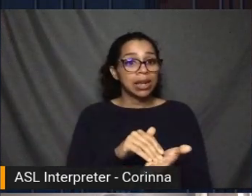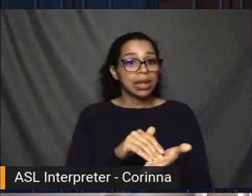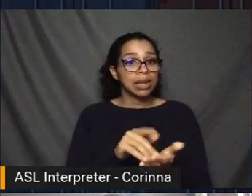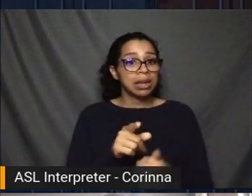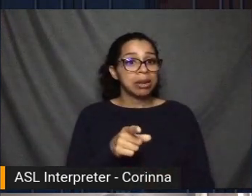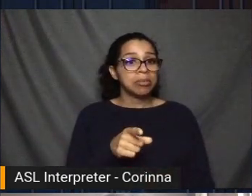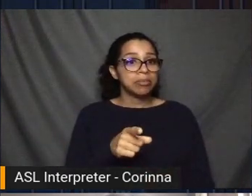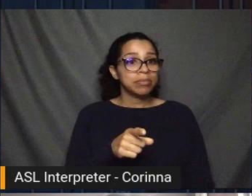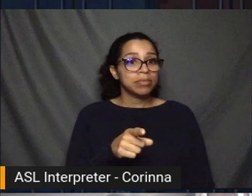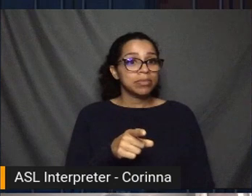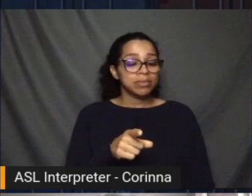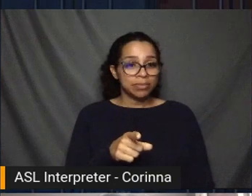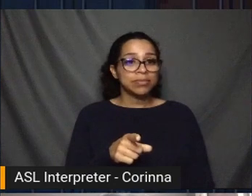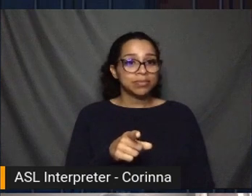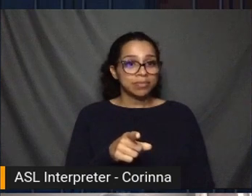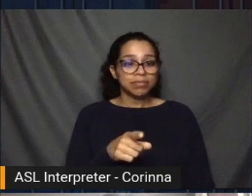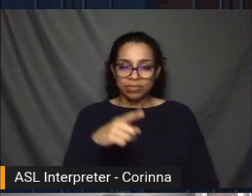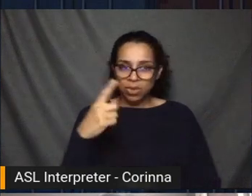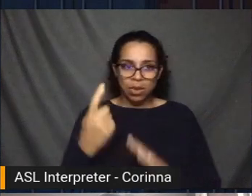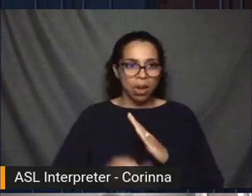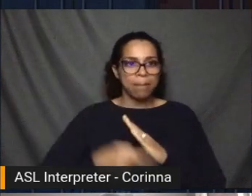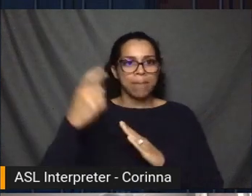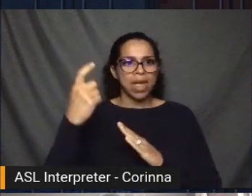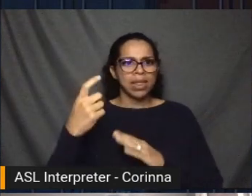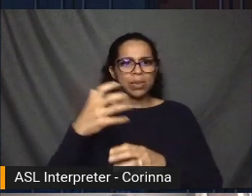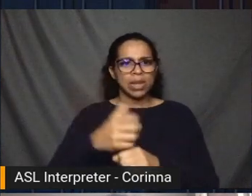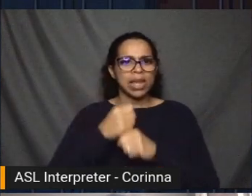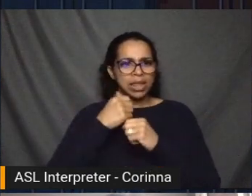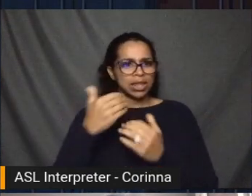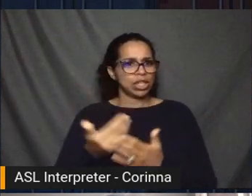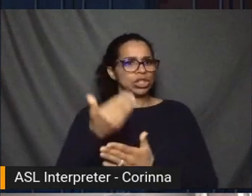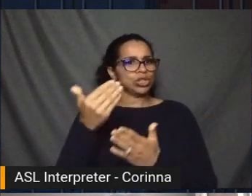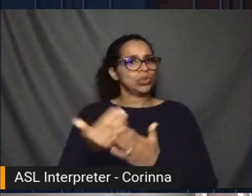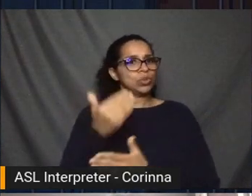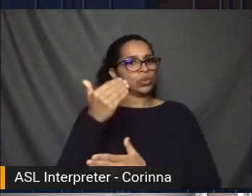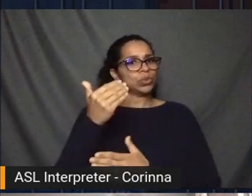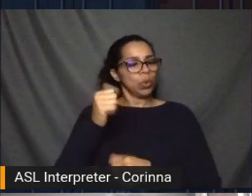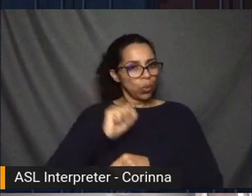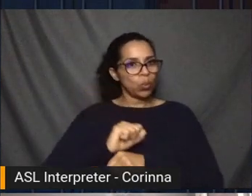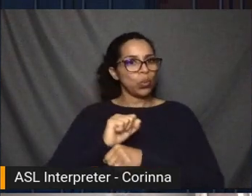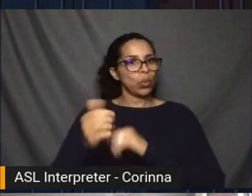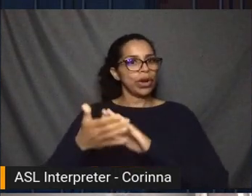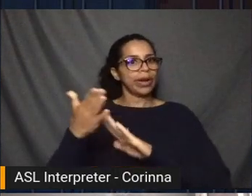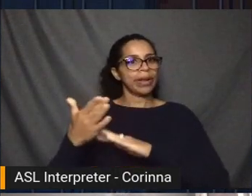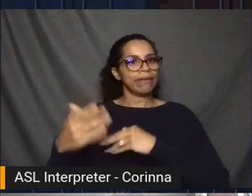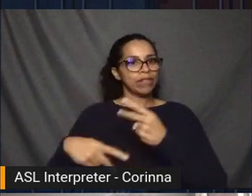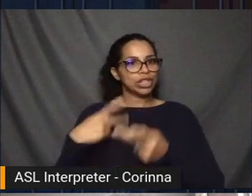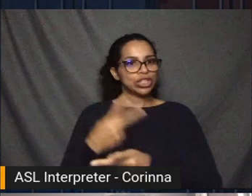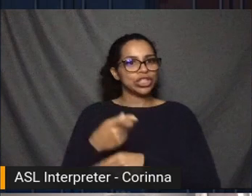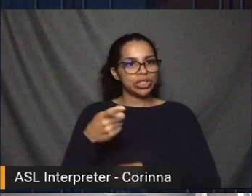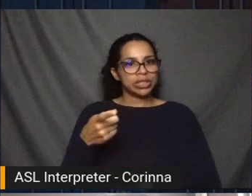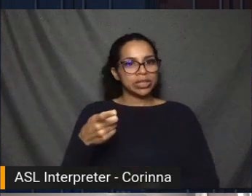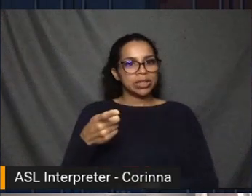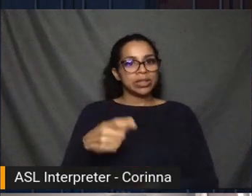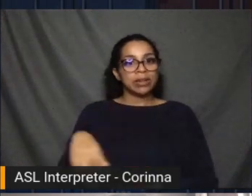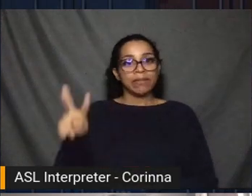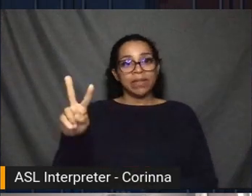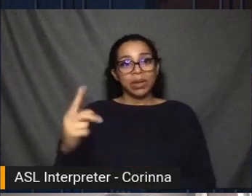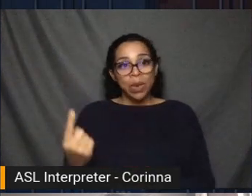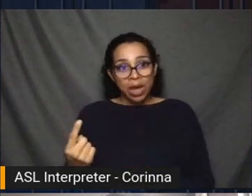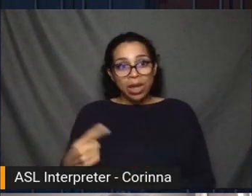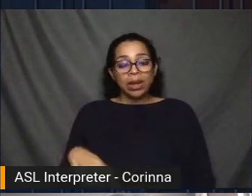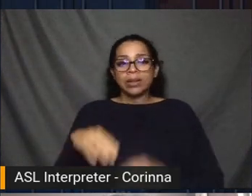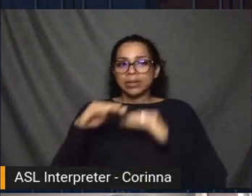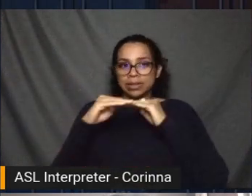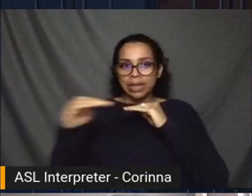then we automatically get this new working version of the ingress resource, right? We get the v1, which is the